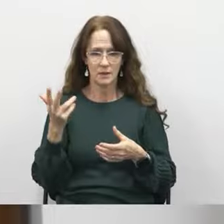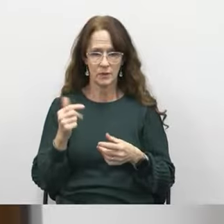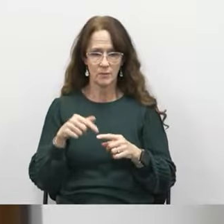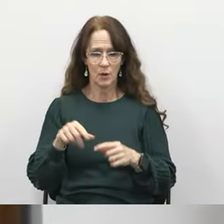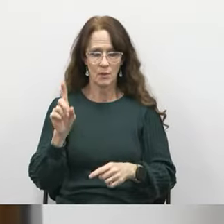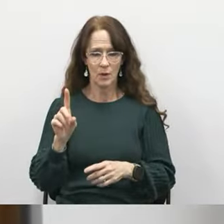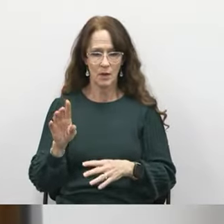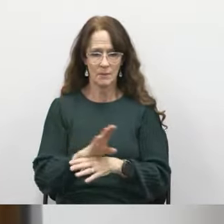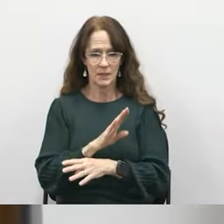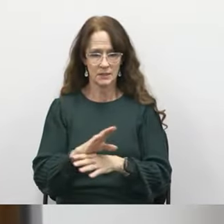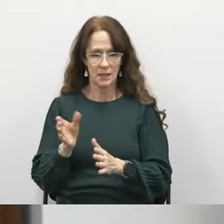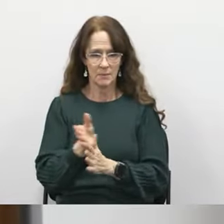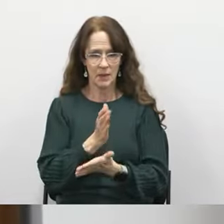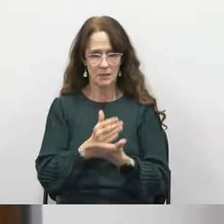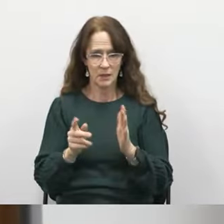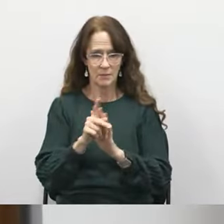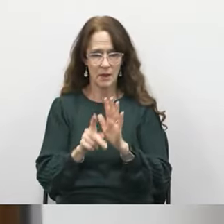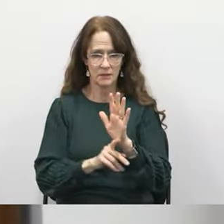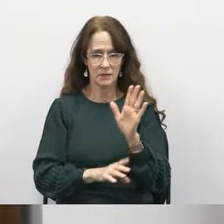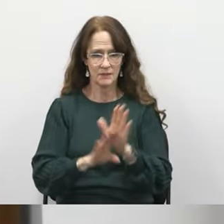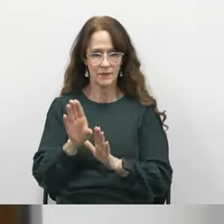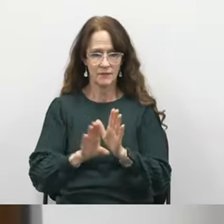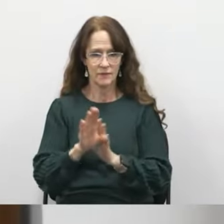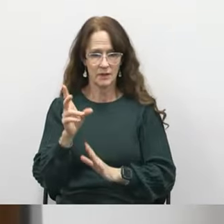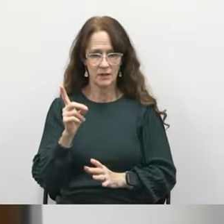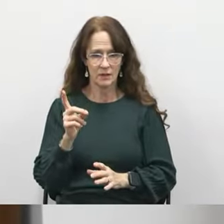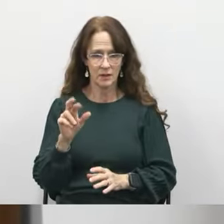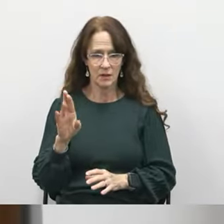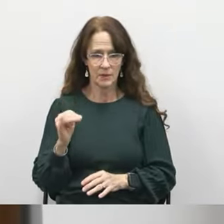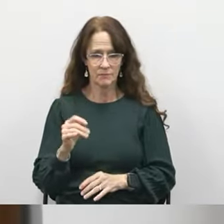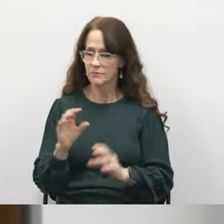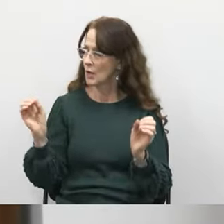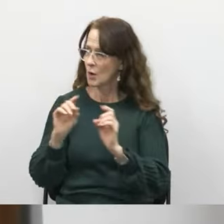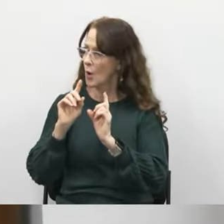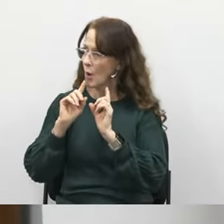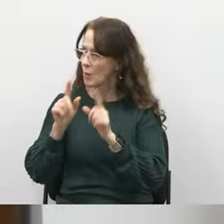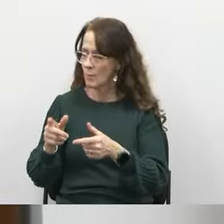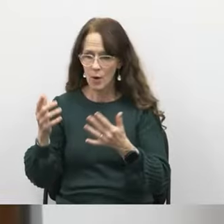13.1, business, budget, and policy development. Dr. Benitez? No report for me, Madam Chair.